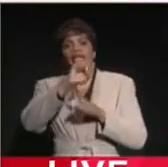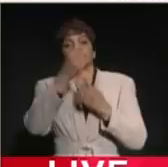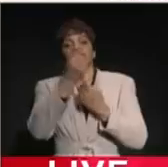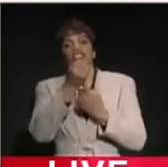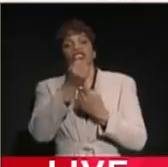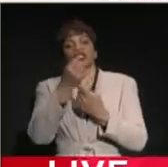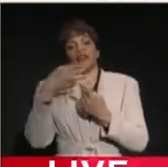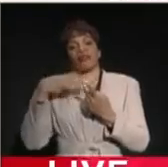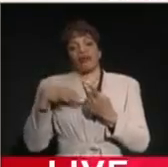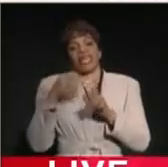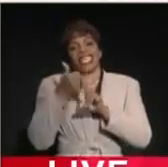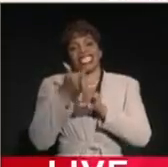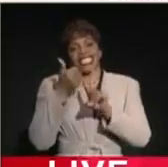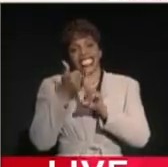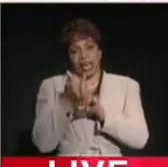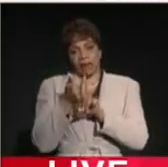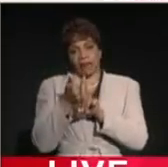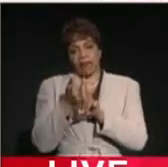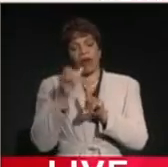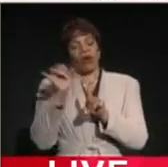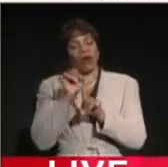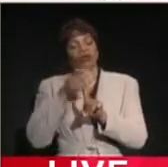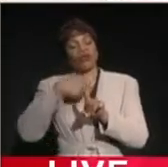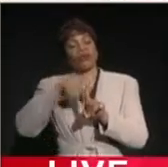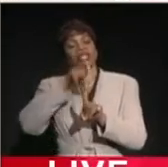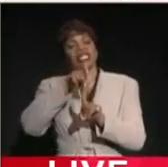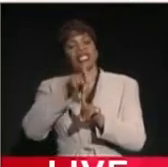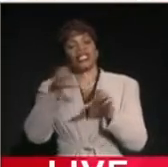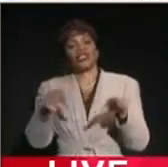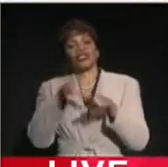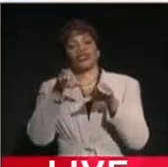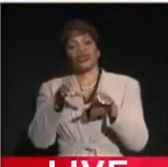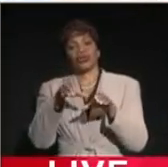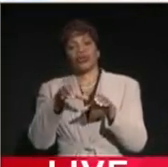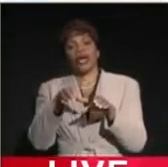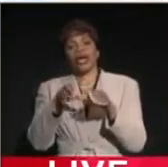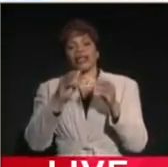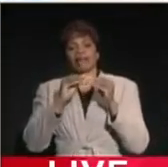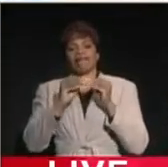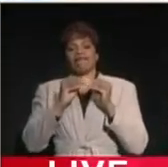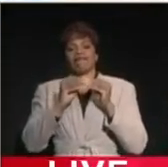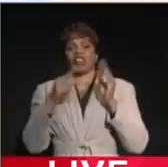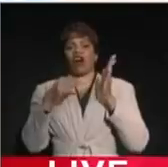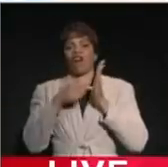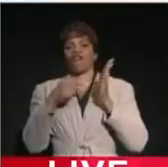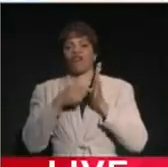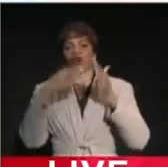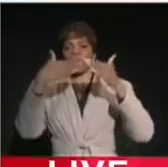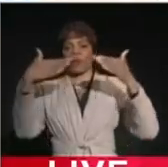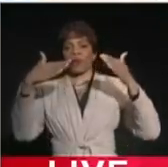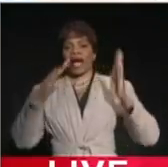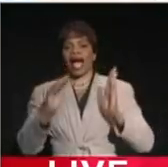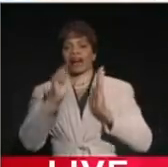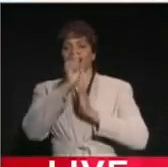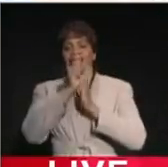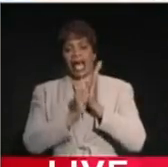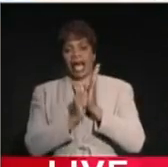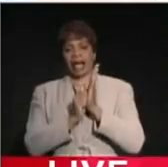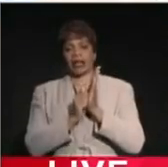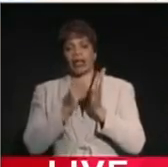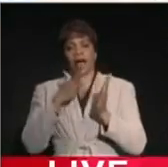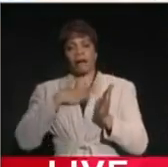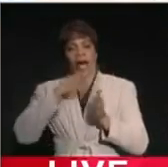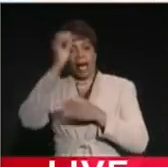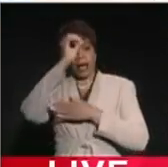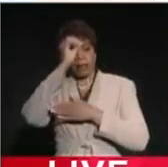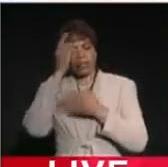itself. And the other thing we have to do is fix the Affordable Housing Act. What we have to do, in my opinion, is come